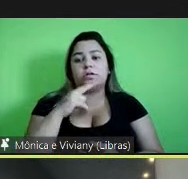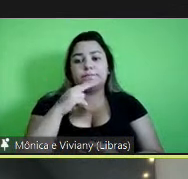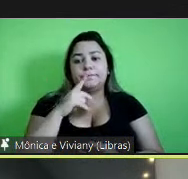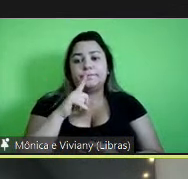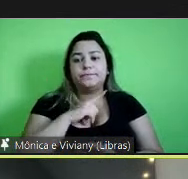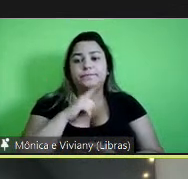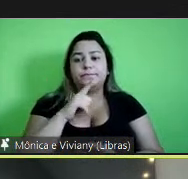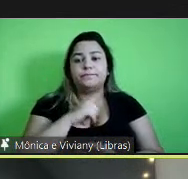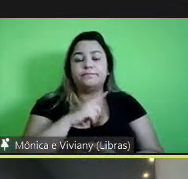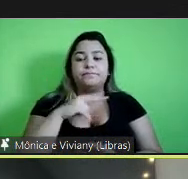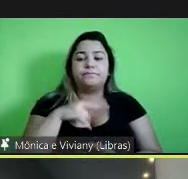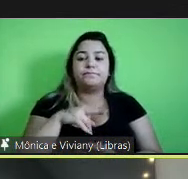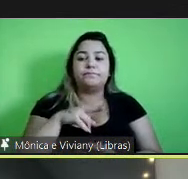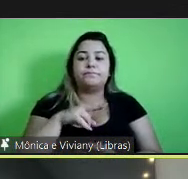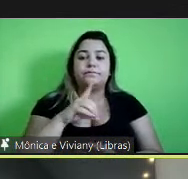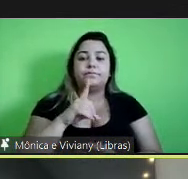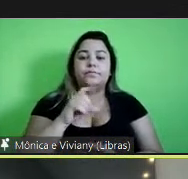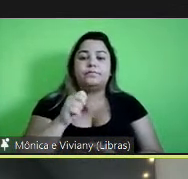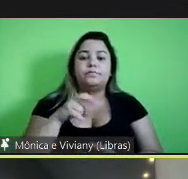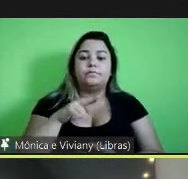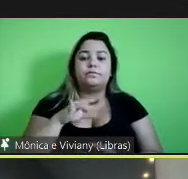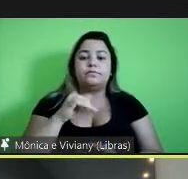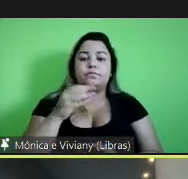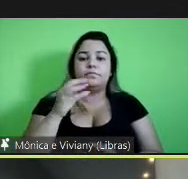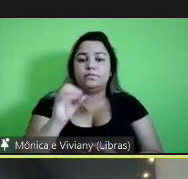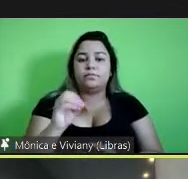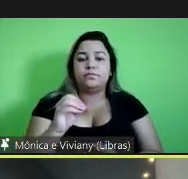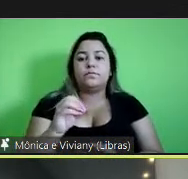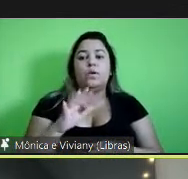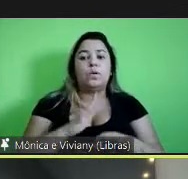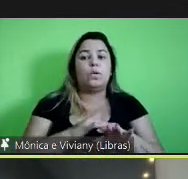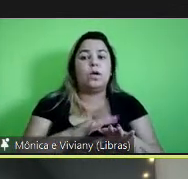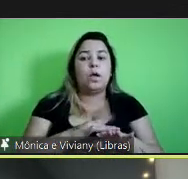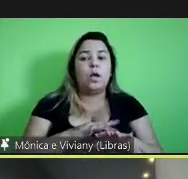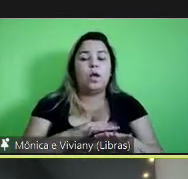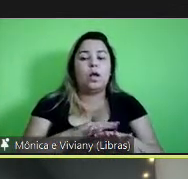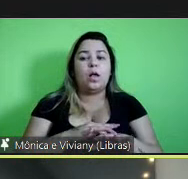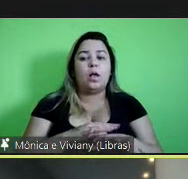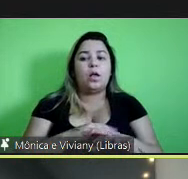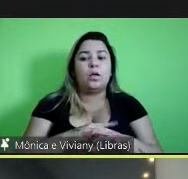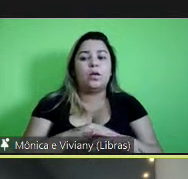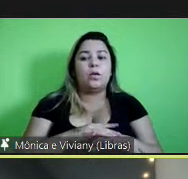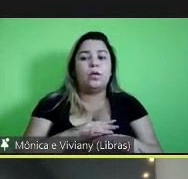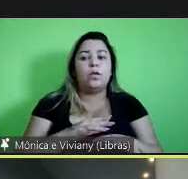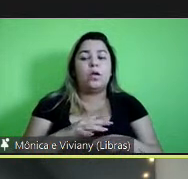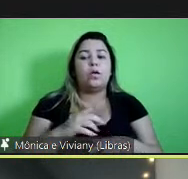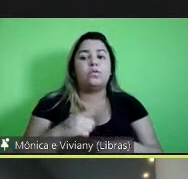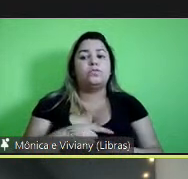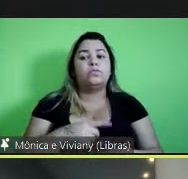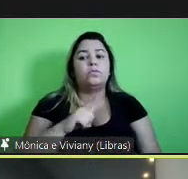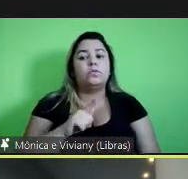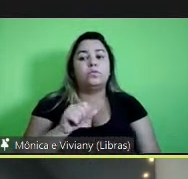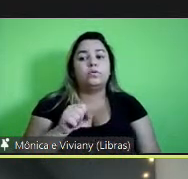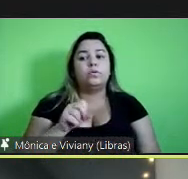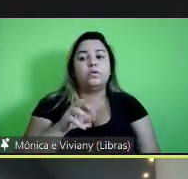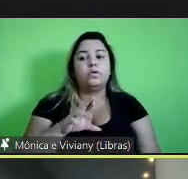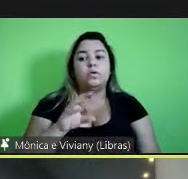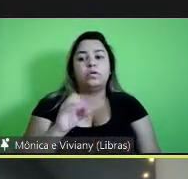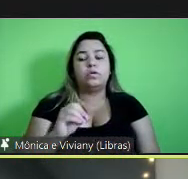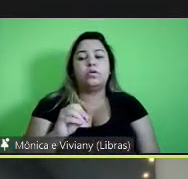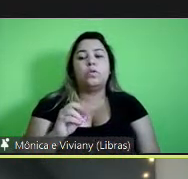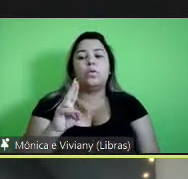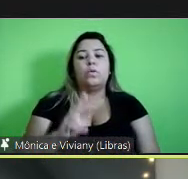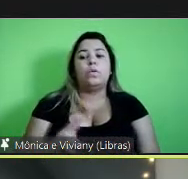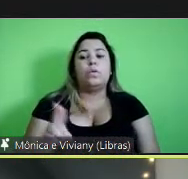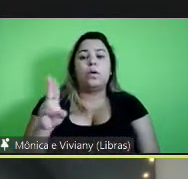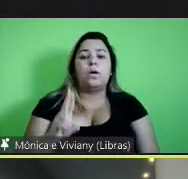The other part of this program is for patients with malnutrition that is secondary, or diseases that